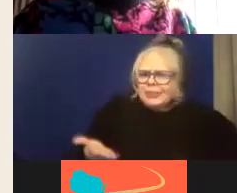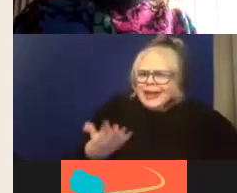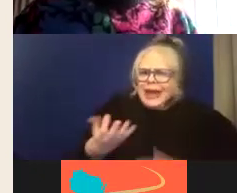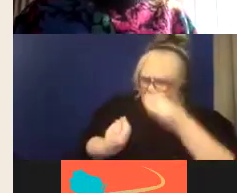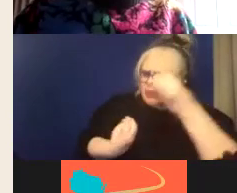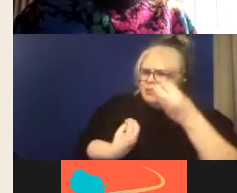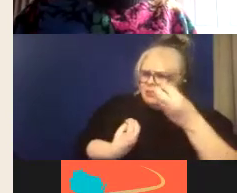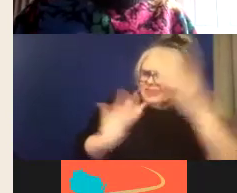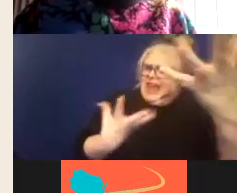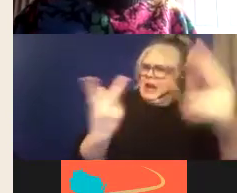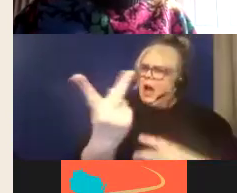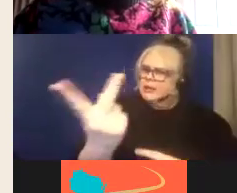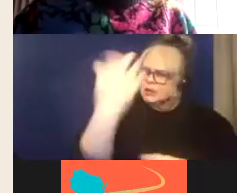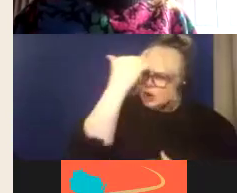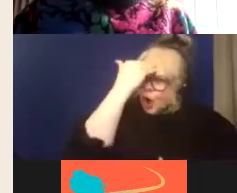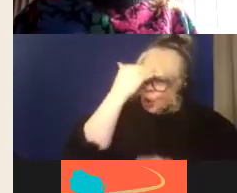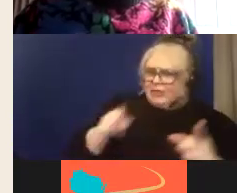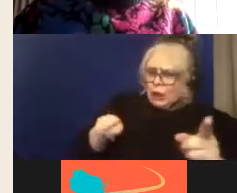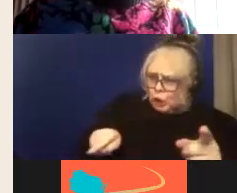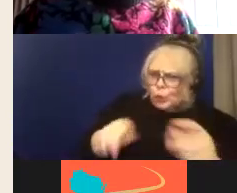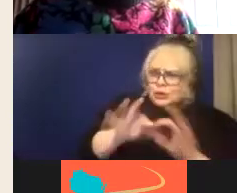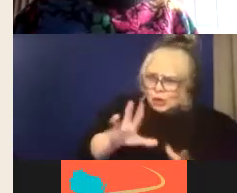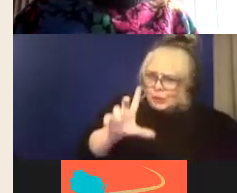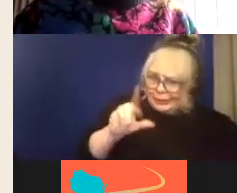Okay, so 5 minutes. We will come back at